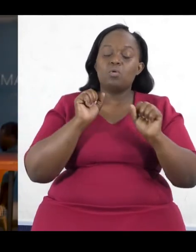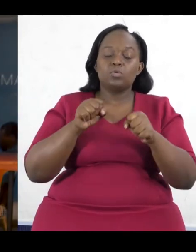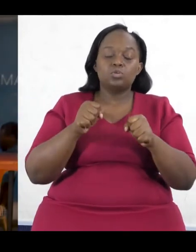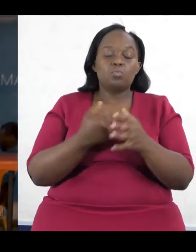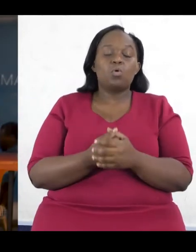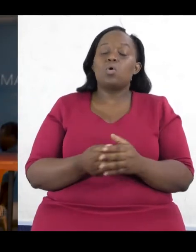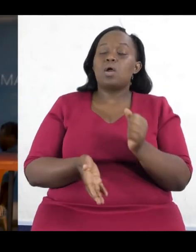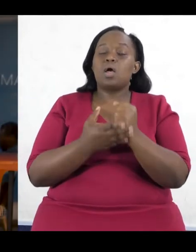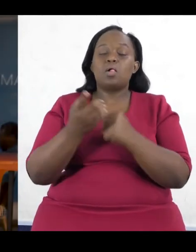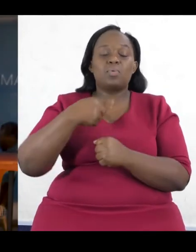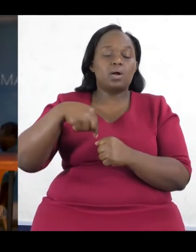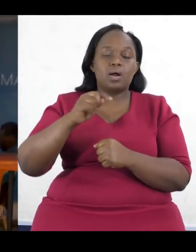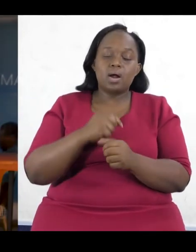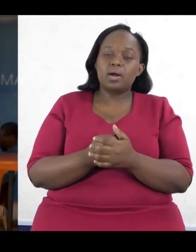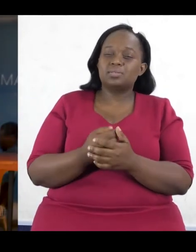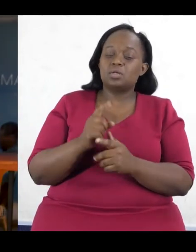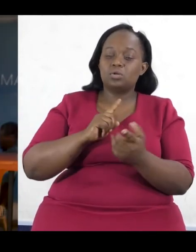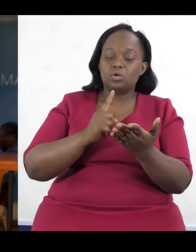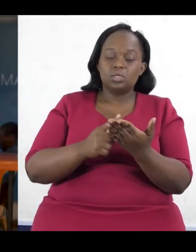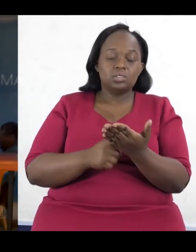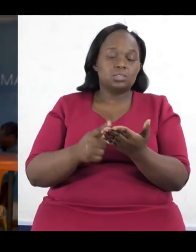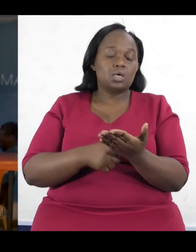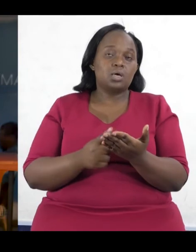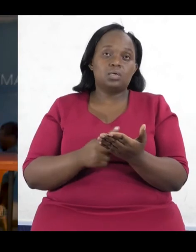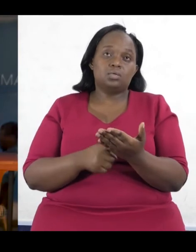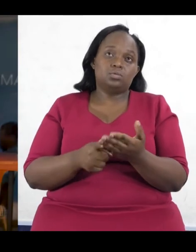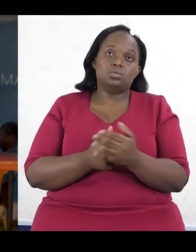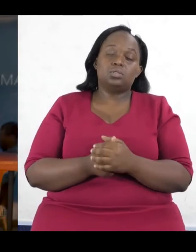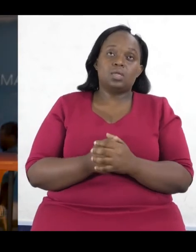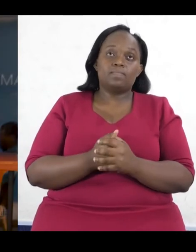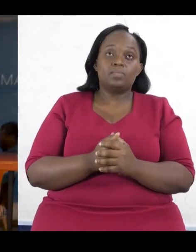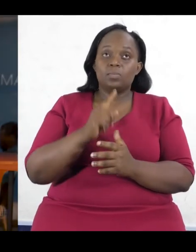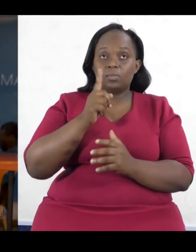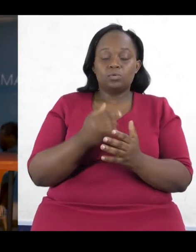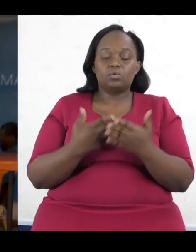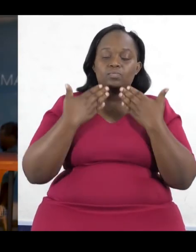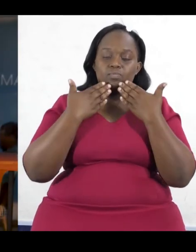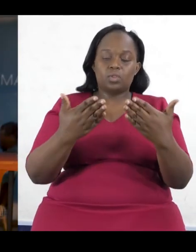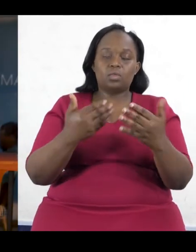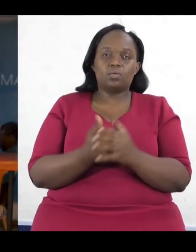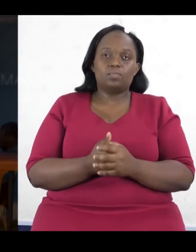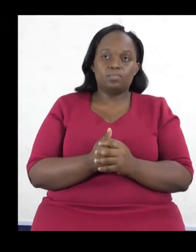pressing areas that you can get to talk about in our next discussion sessions. So thank you very much.